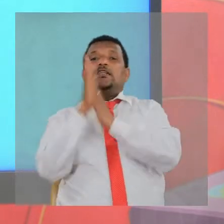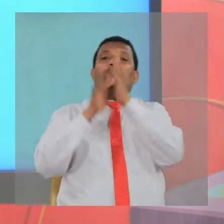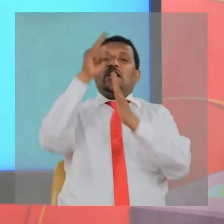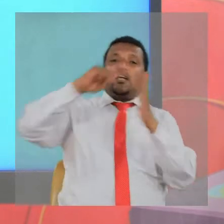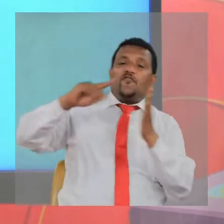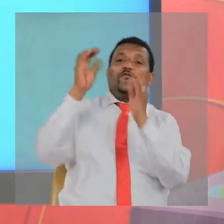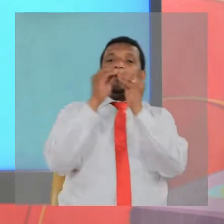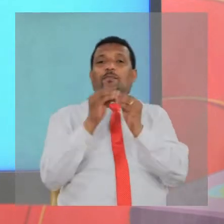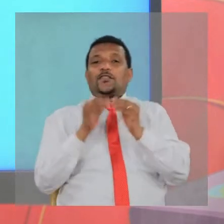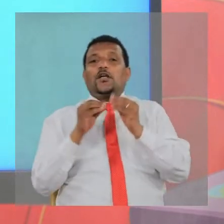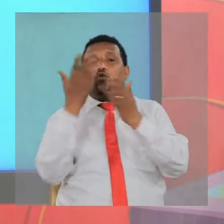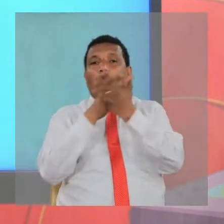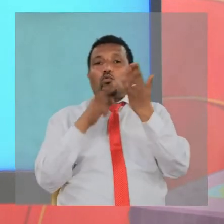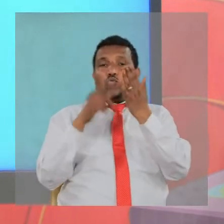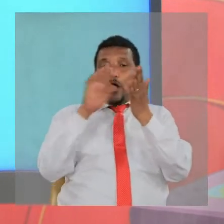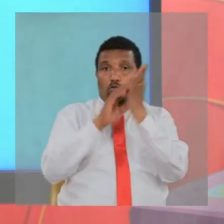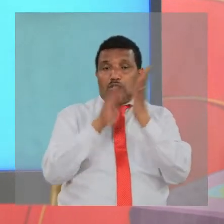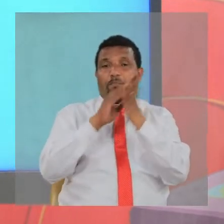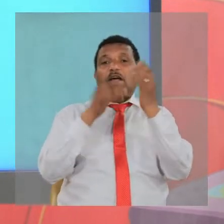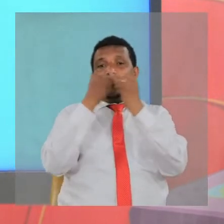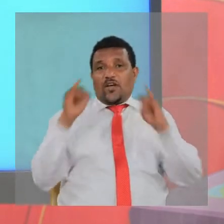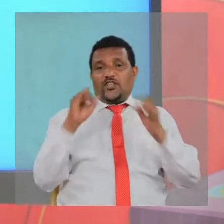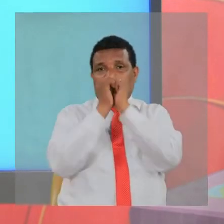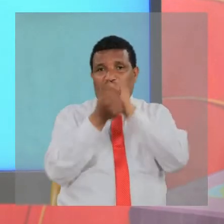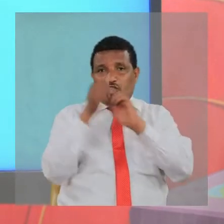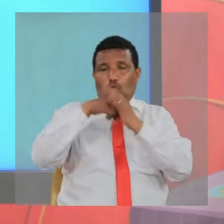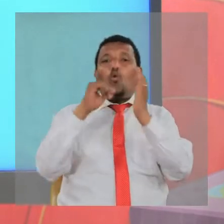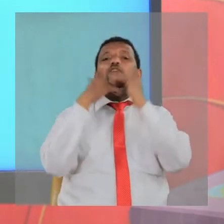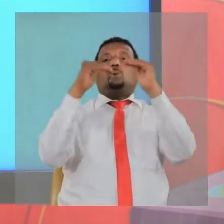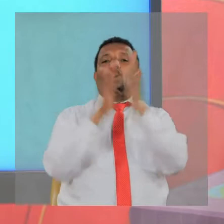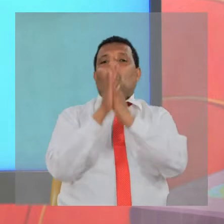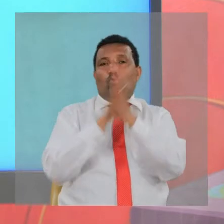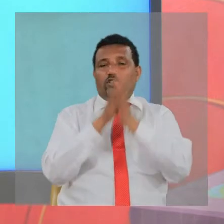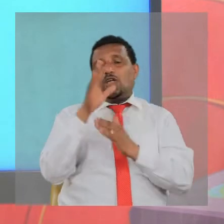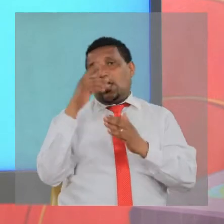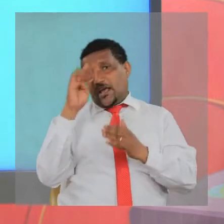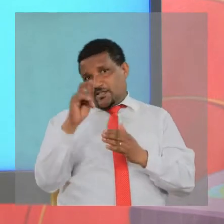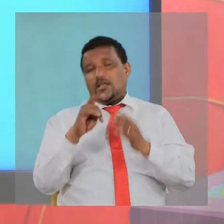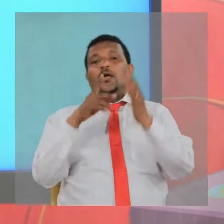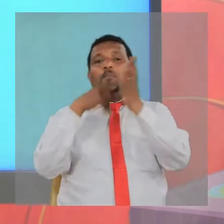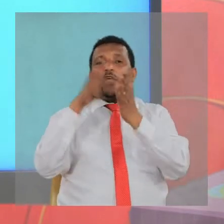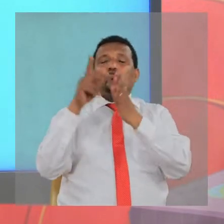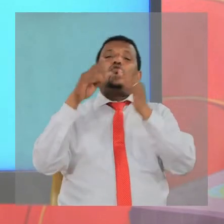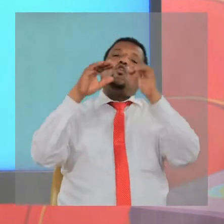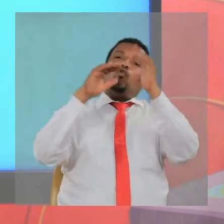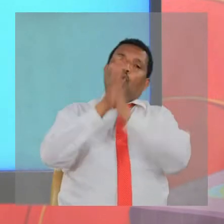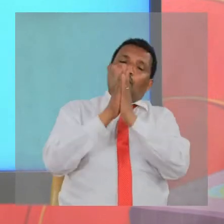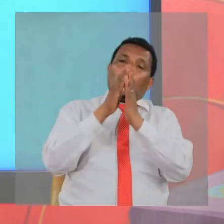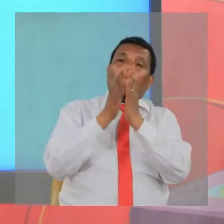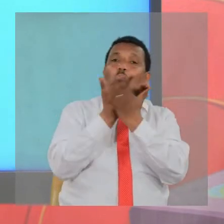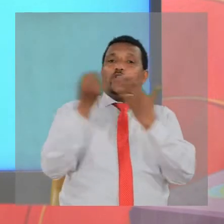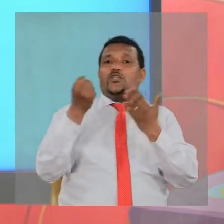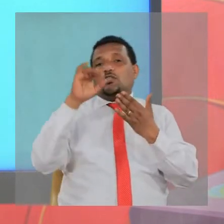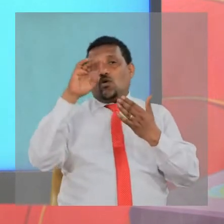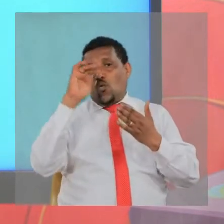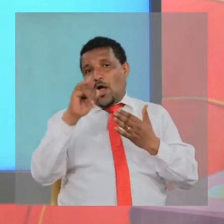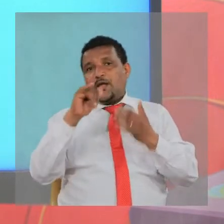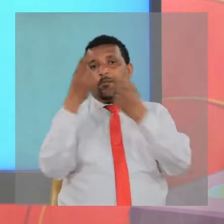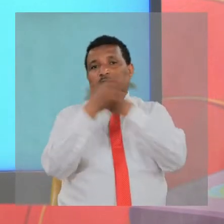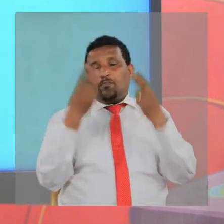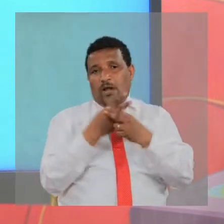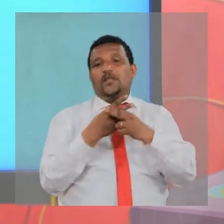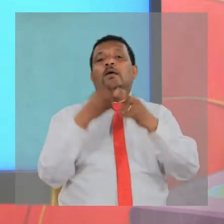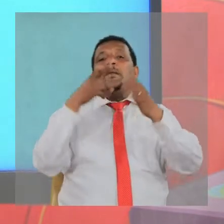and mathematically it is calculated by dividing the change in the quantity of commodity X divided by the change in price of commodity Y multiplied by price of